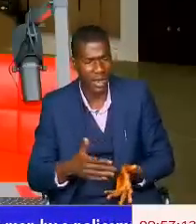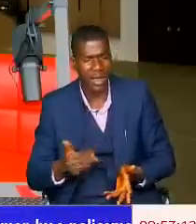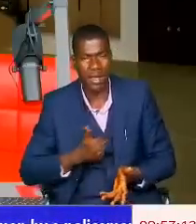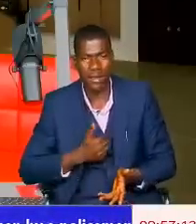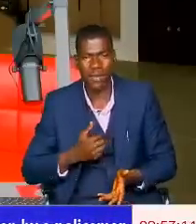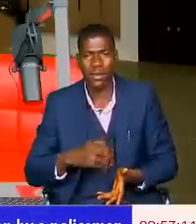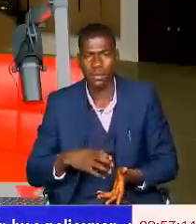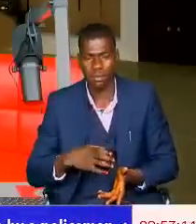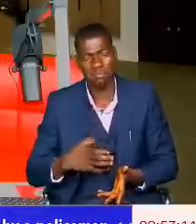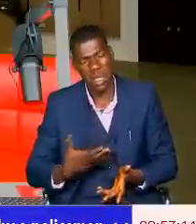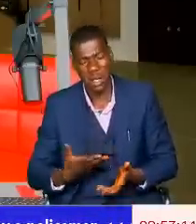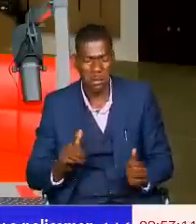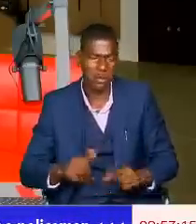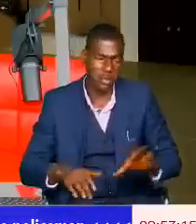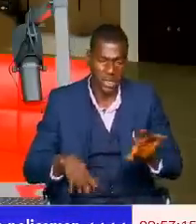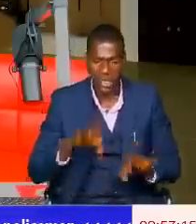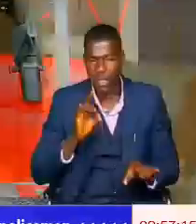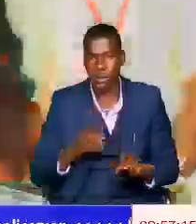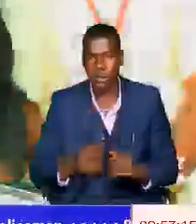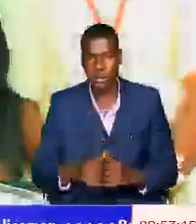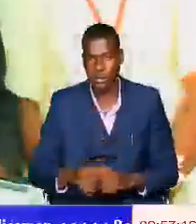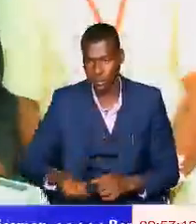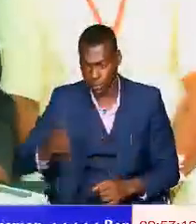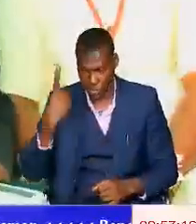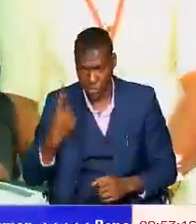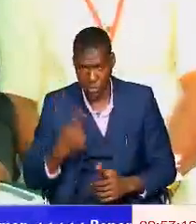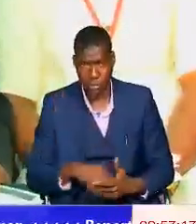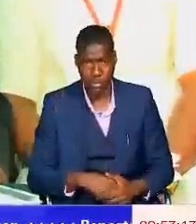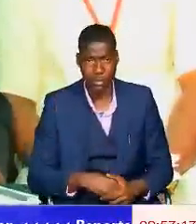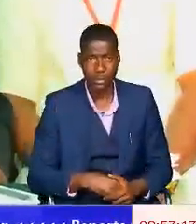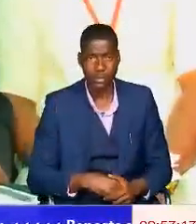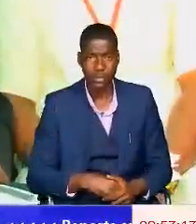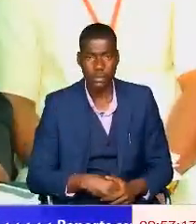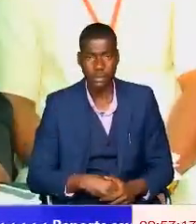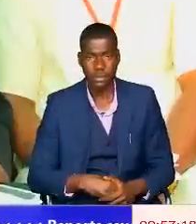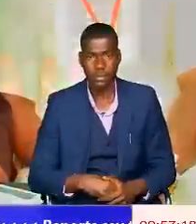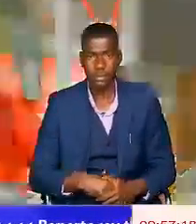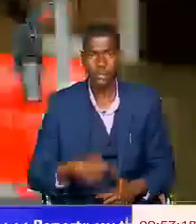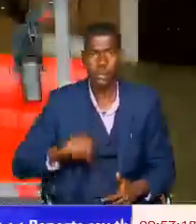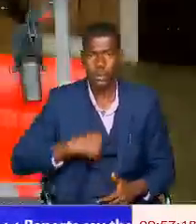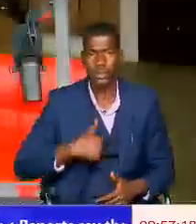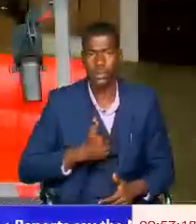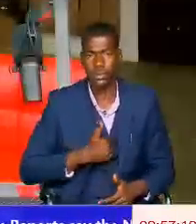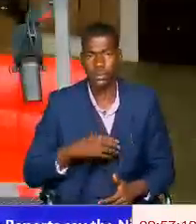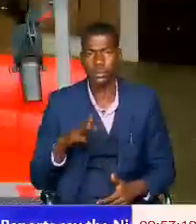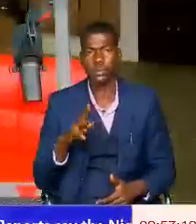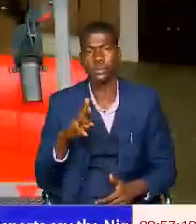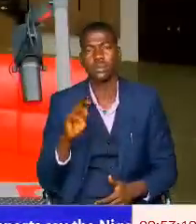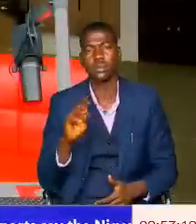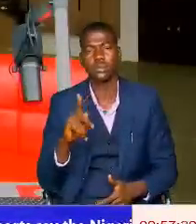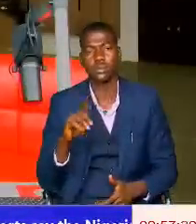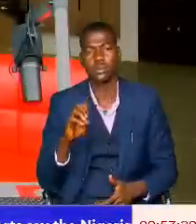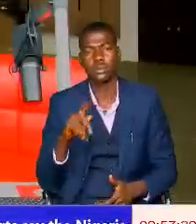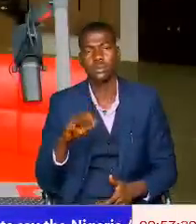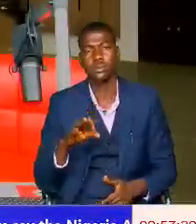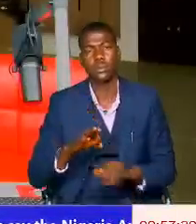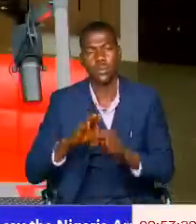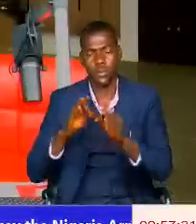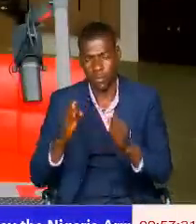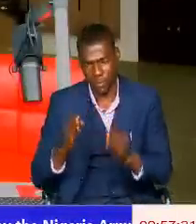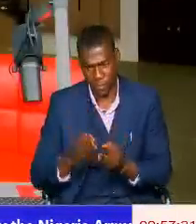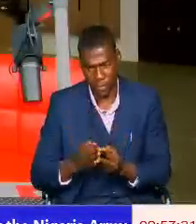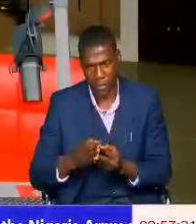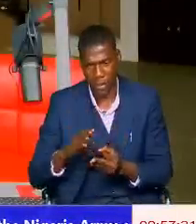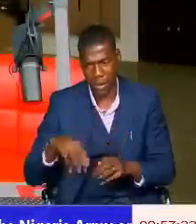Now, you understand what I'm saying? Yeah. Sir? I want to. Sir, we have Brekete Market. Yes. Brekete International Marketplace.